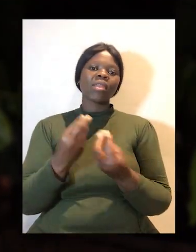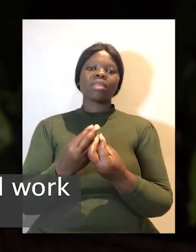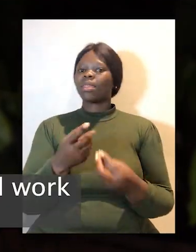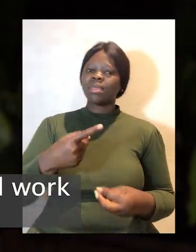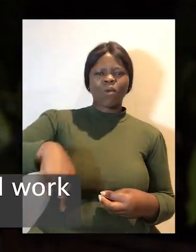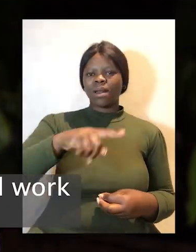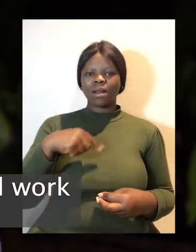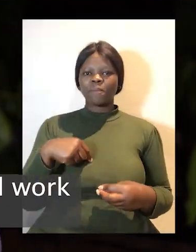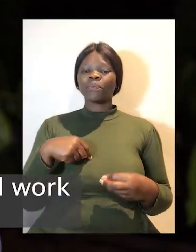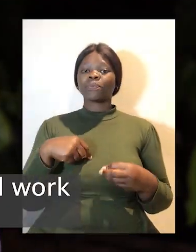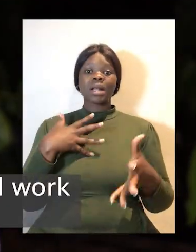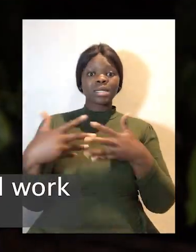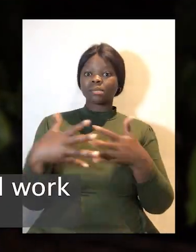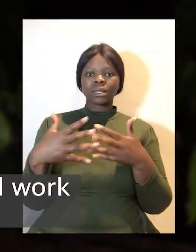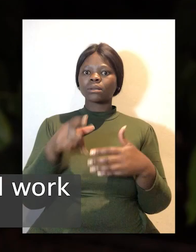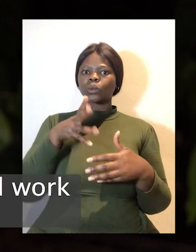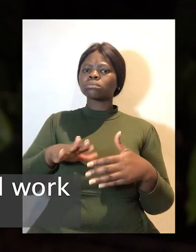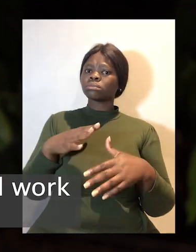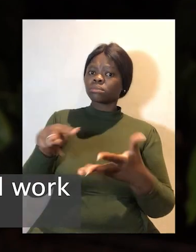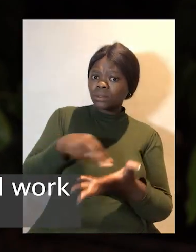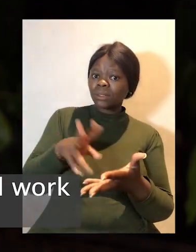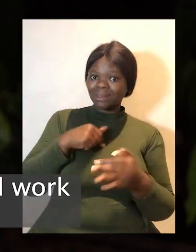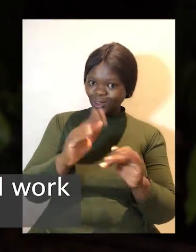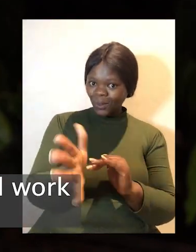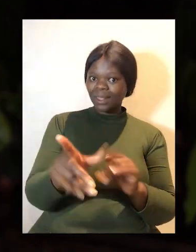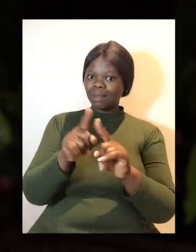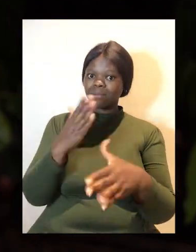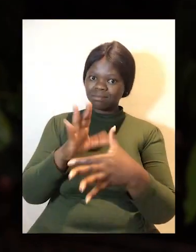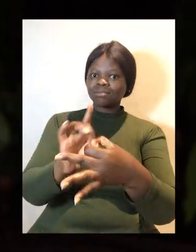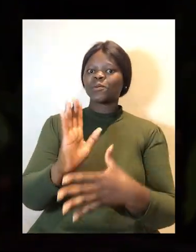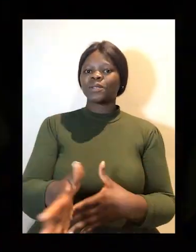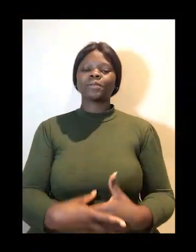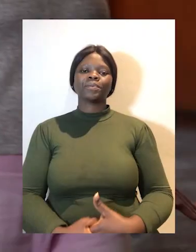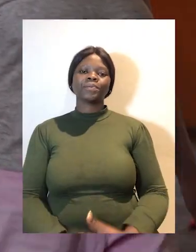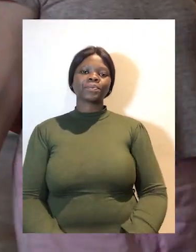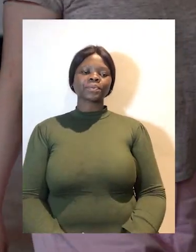everyone. Anyone who wants to dance, I will teach them and I'll work with them.